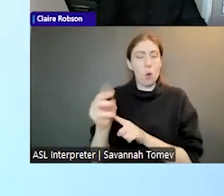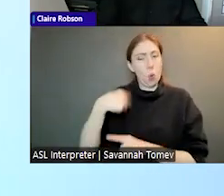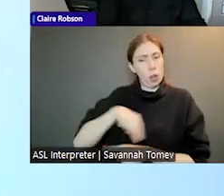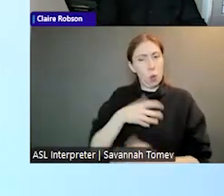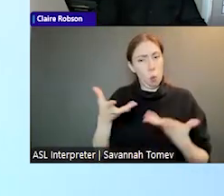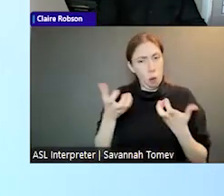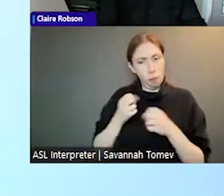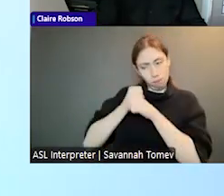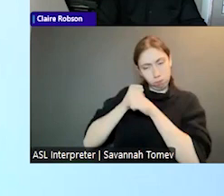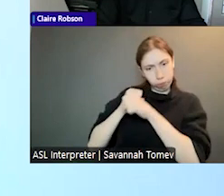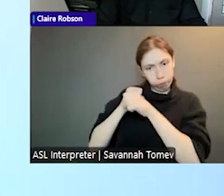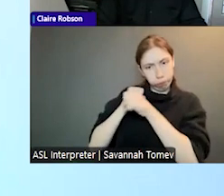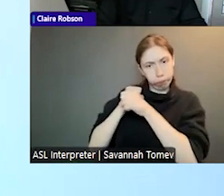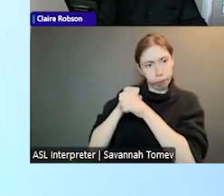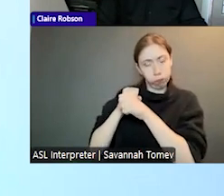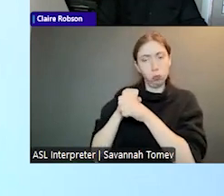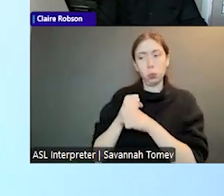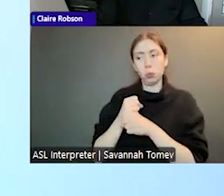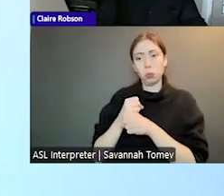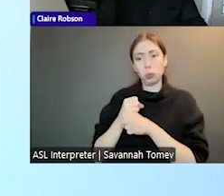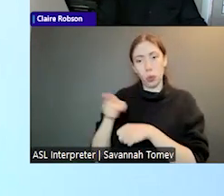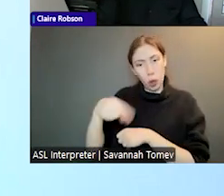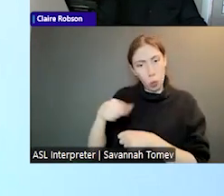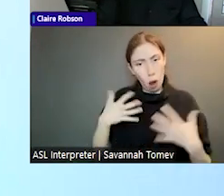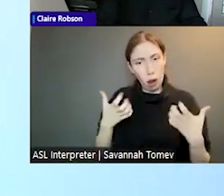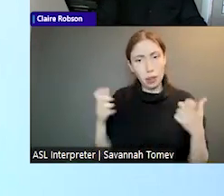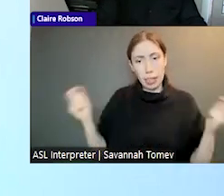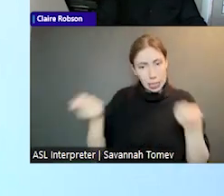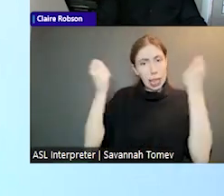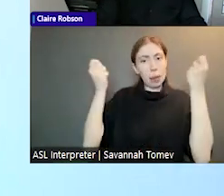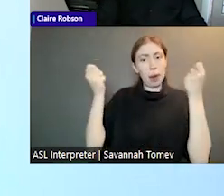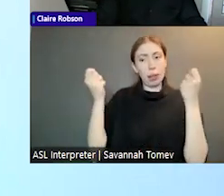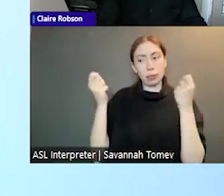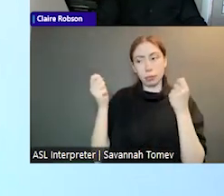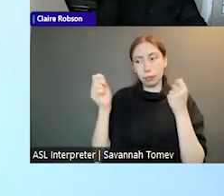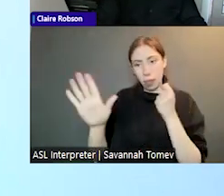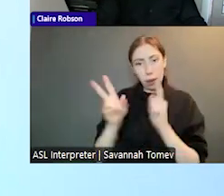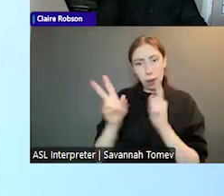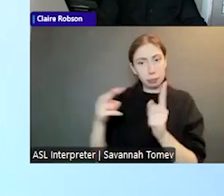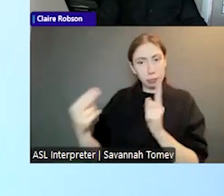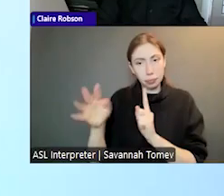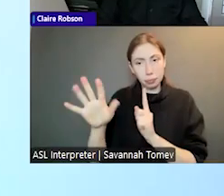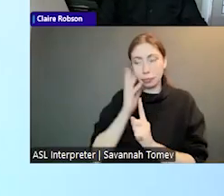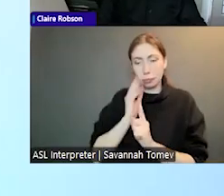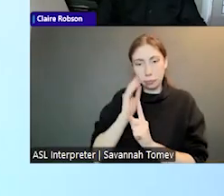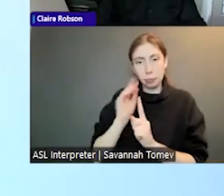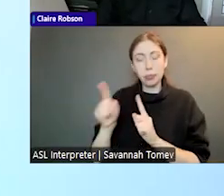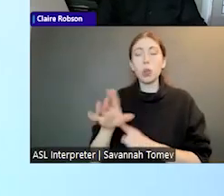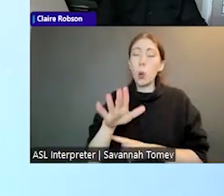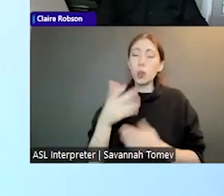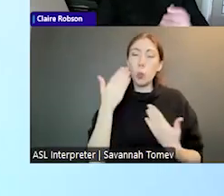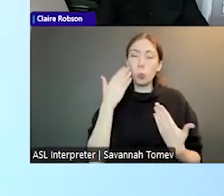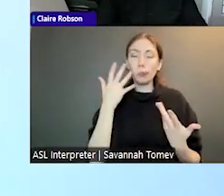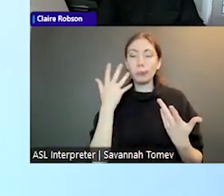We tend to want to tell celebratory narratives. It's one thing to tell your family that